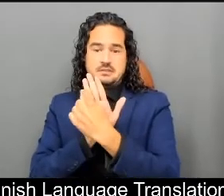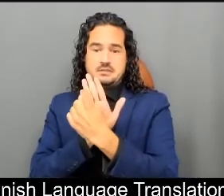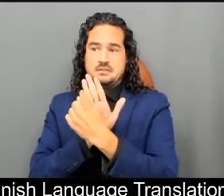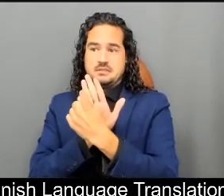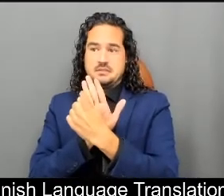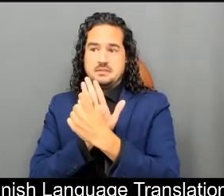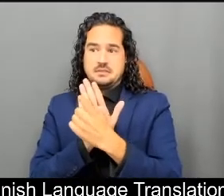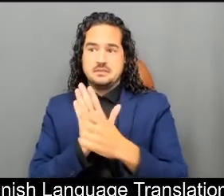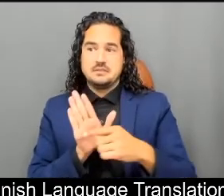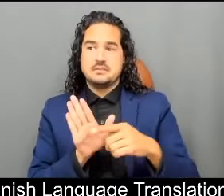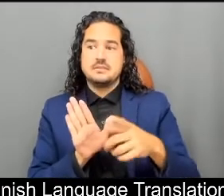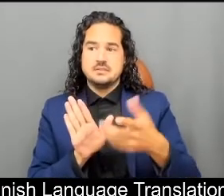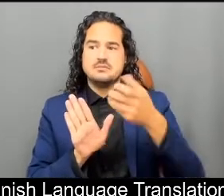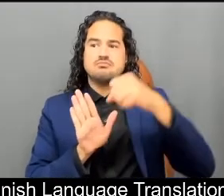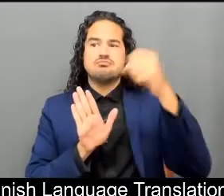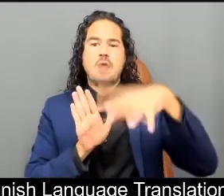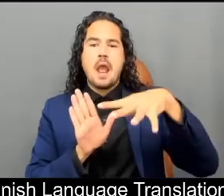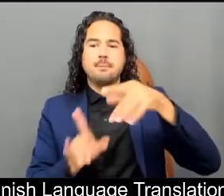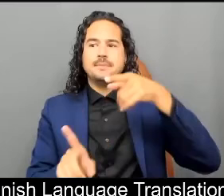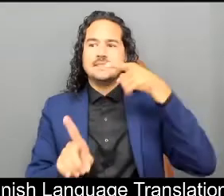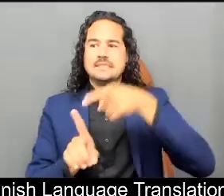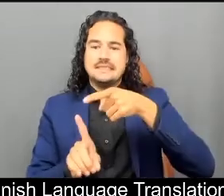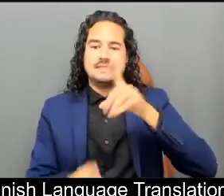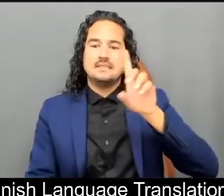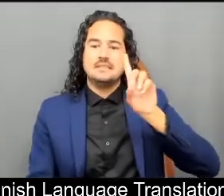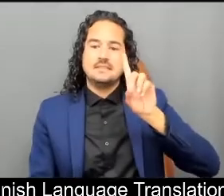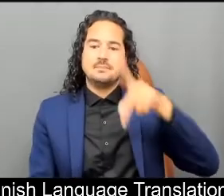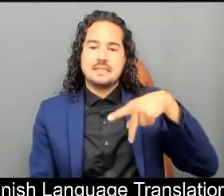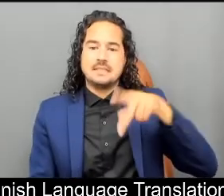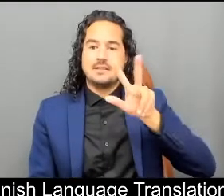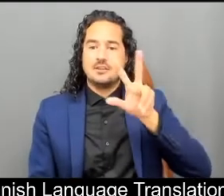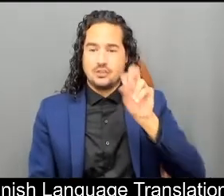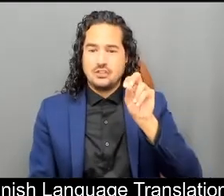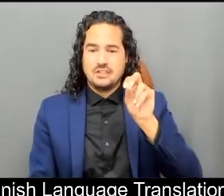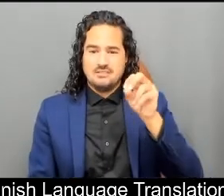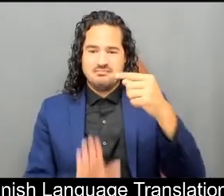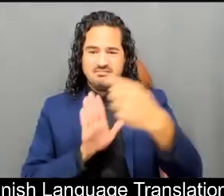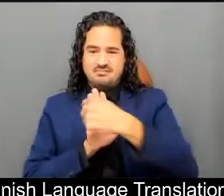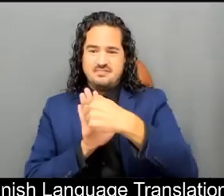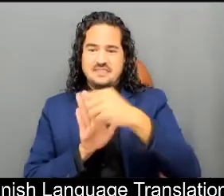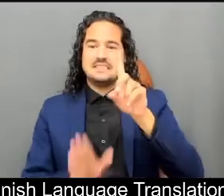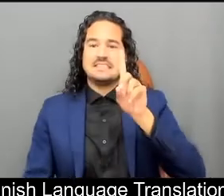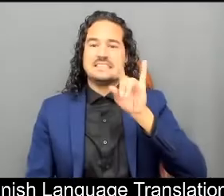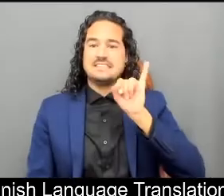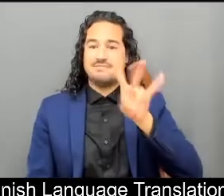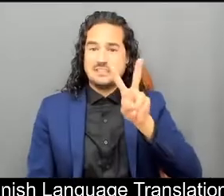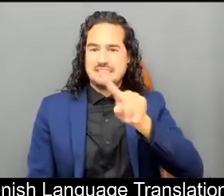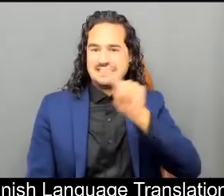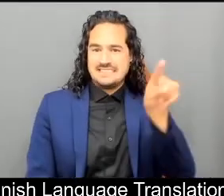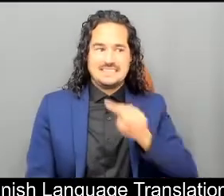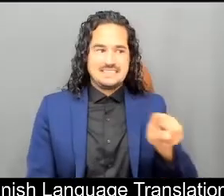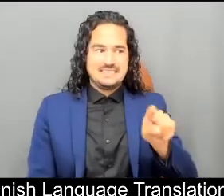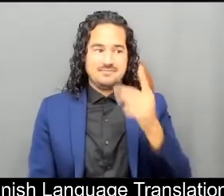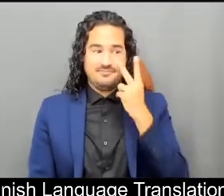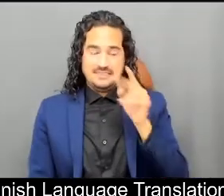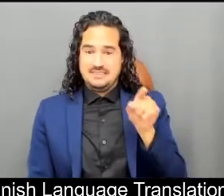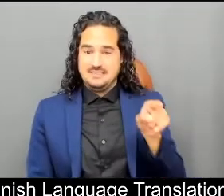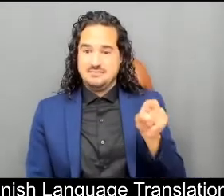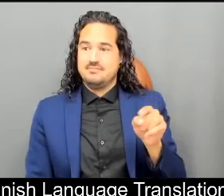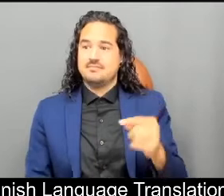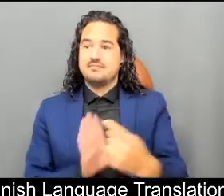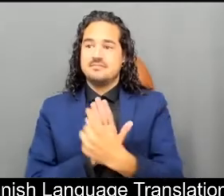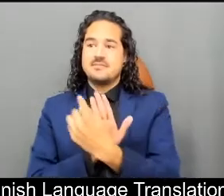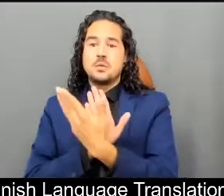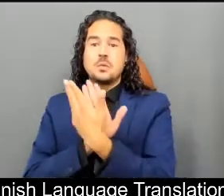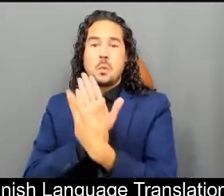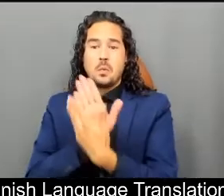also in Division Zulu. The ridge is just east of Coast Camp Creek. We got some good containment down through